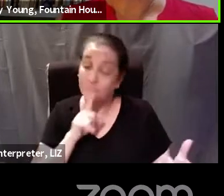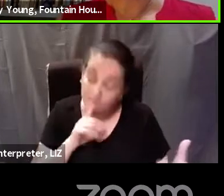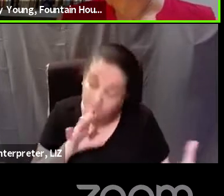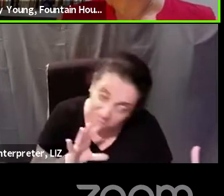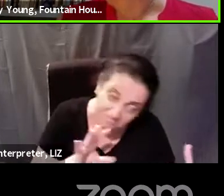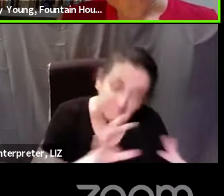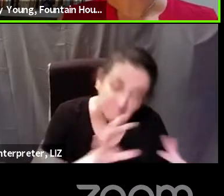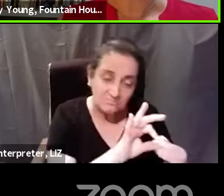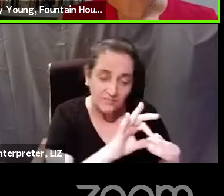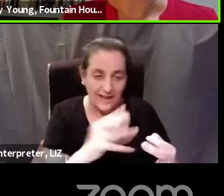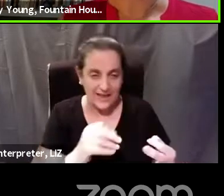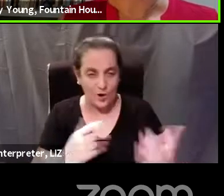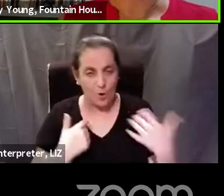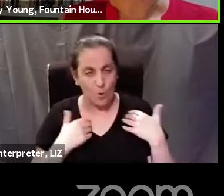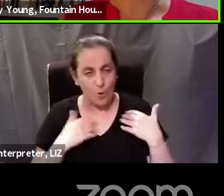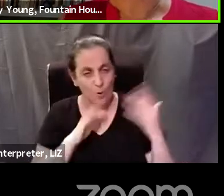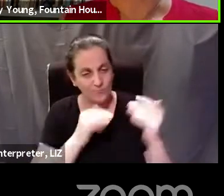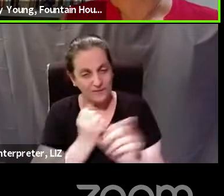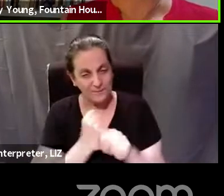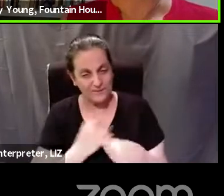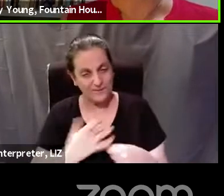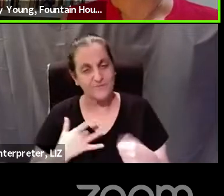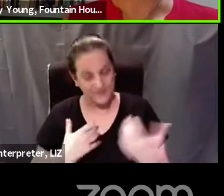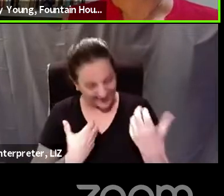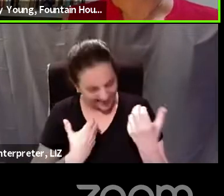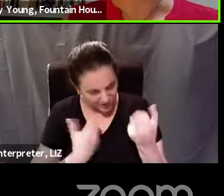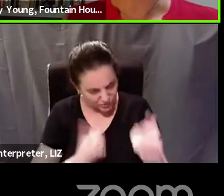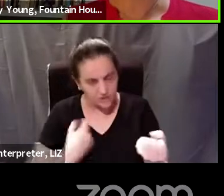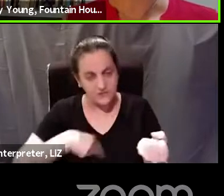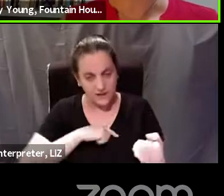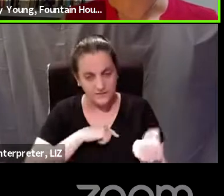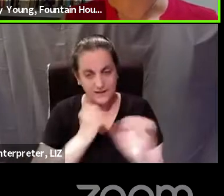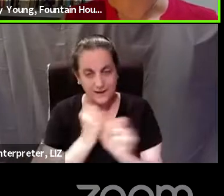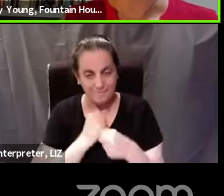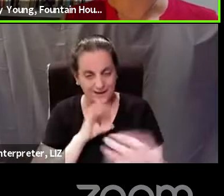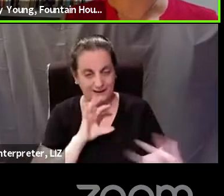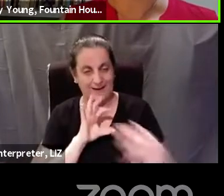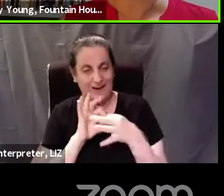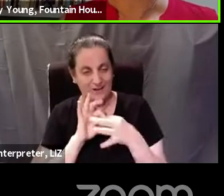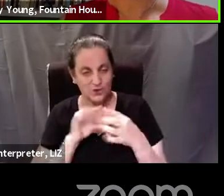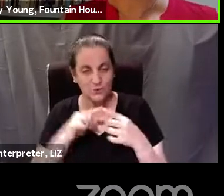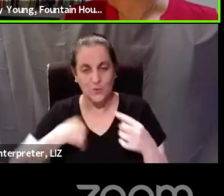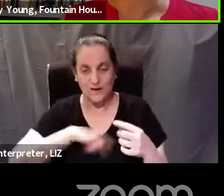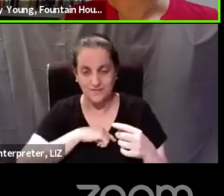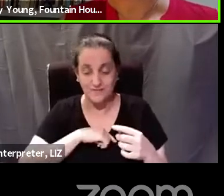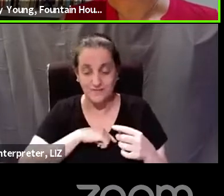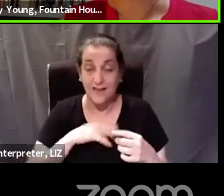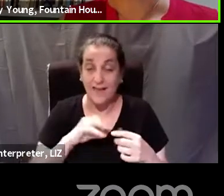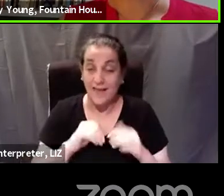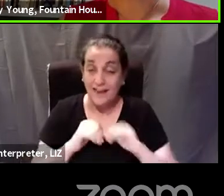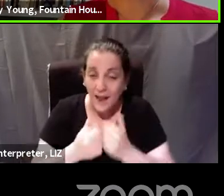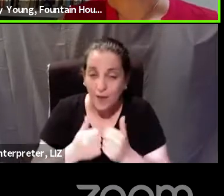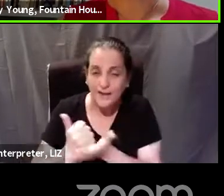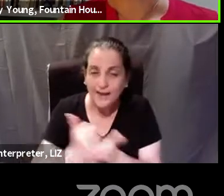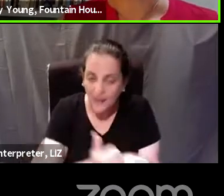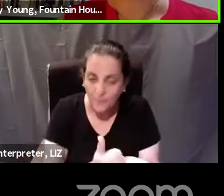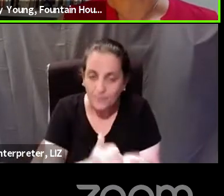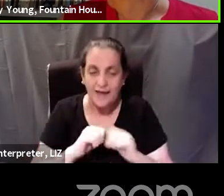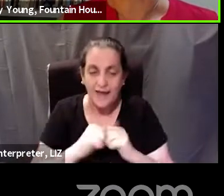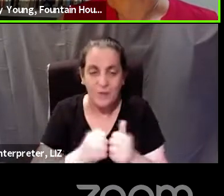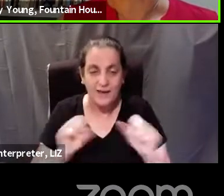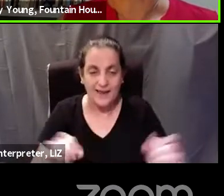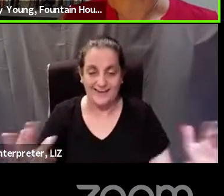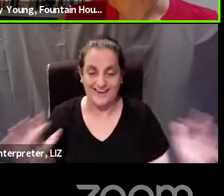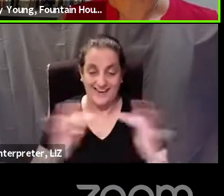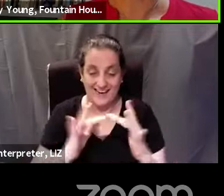can trust us and make a connection with us, that they will let us know how we can help them and we can connect them to the